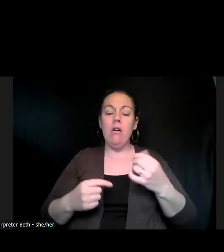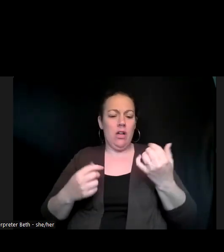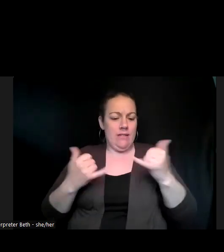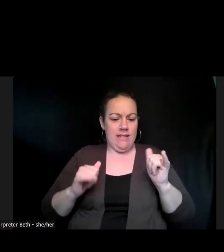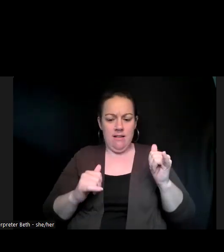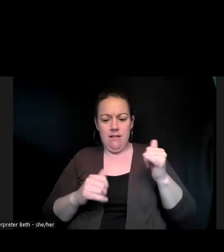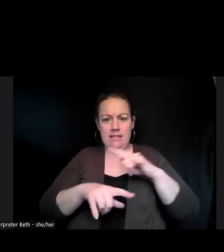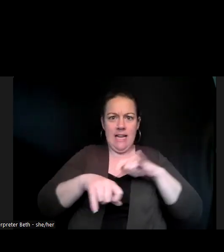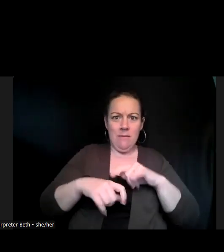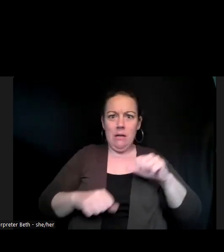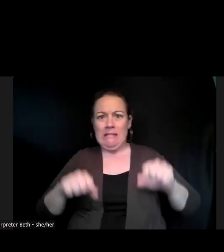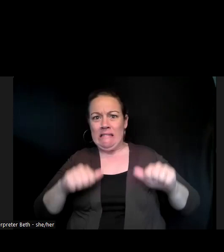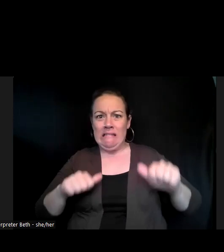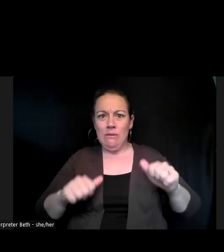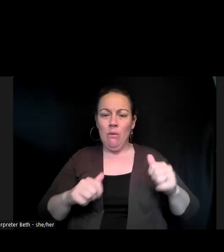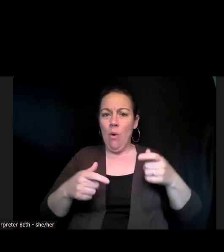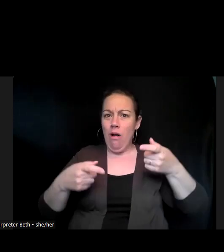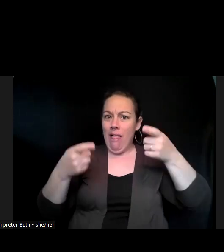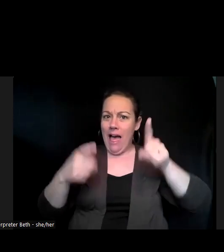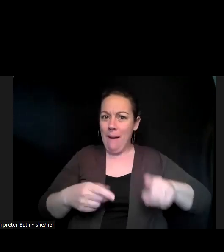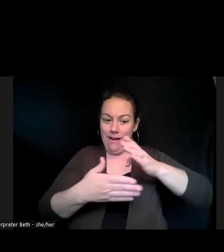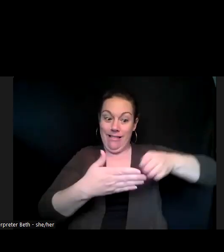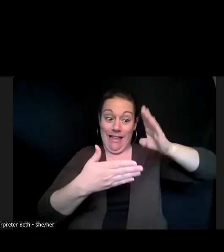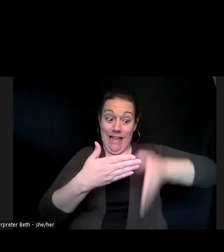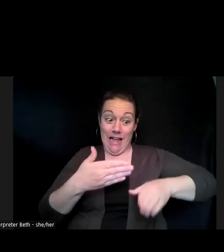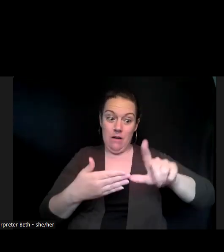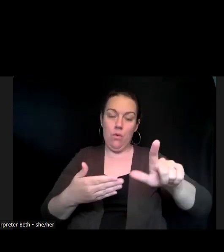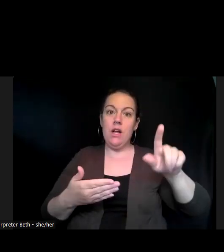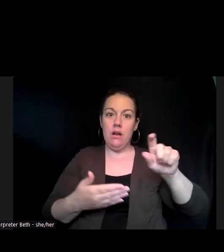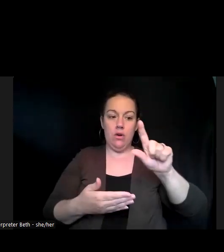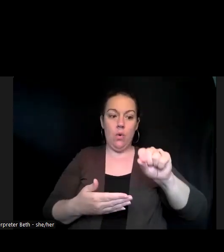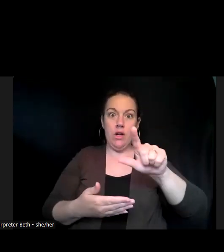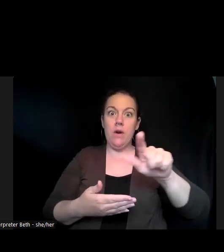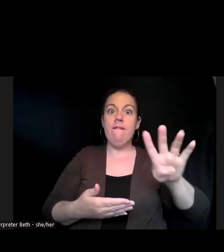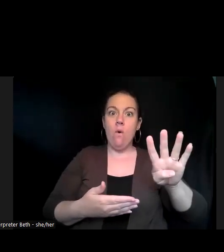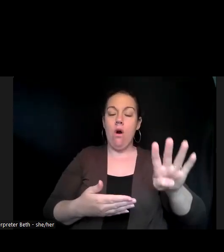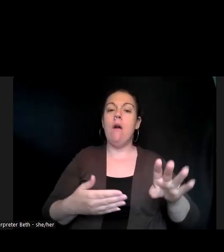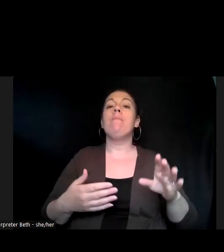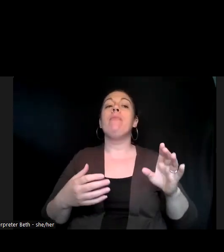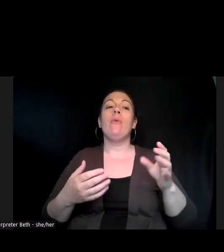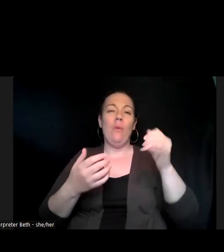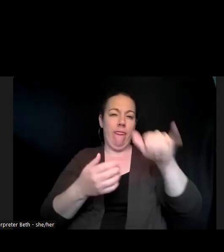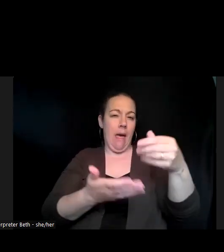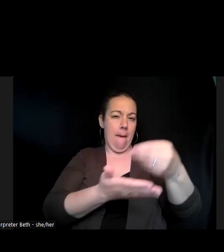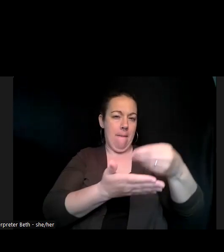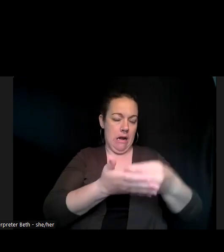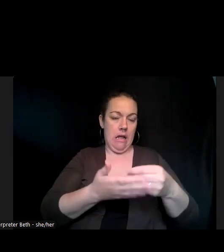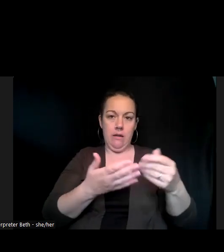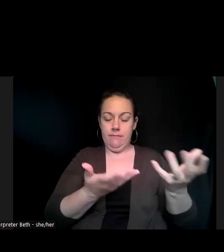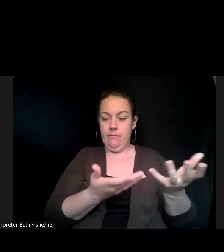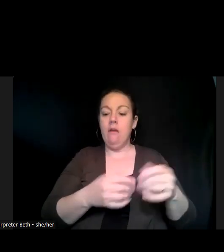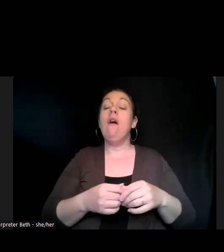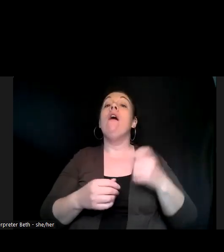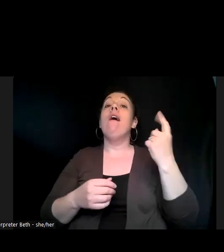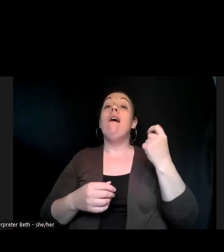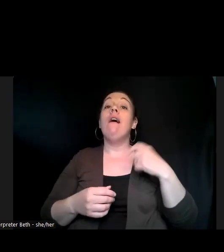what will happen at the end of that period. One thing that we do know that's really important is that the debt ceiling deal